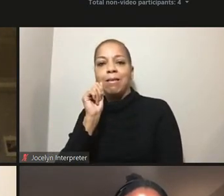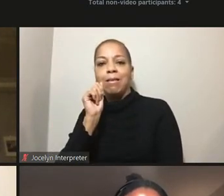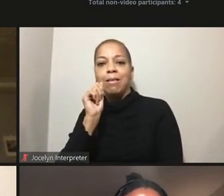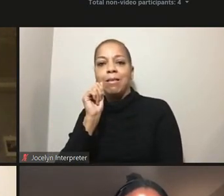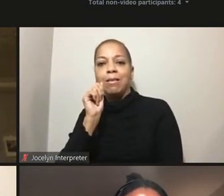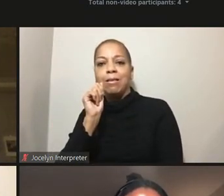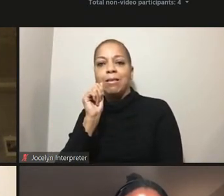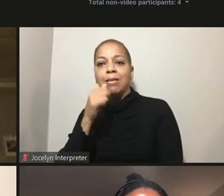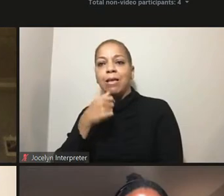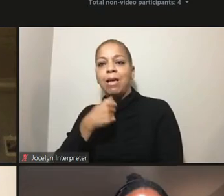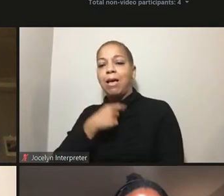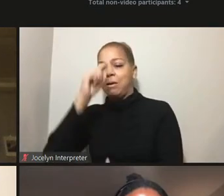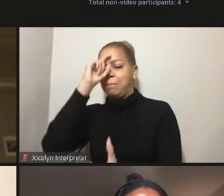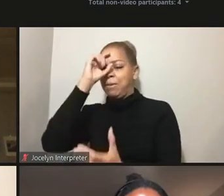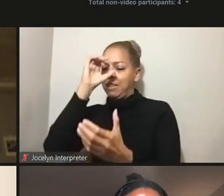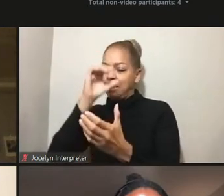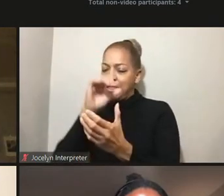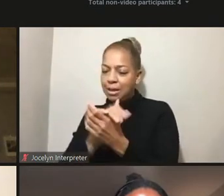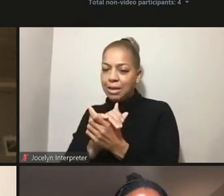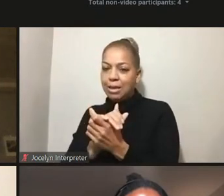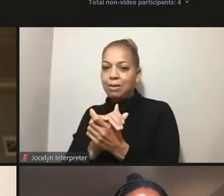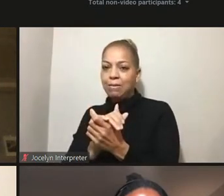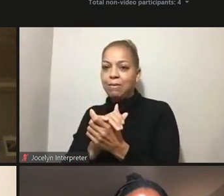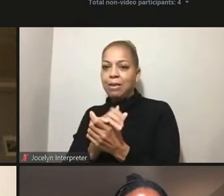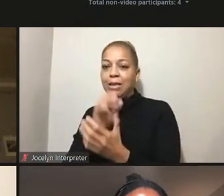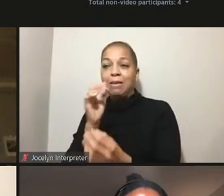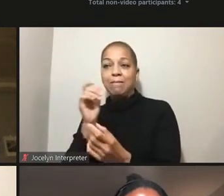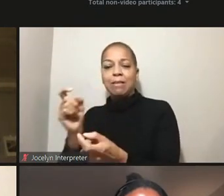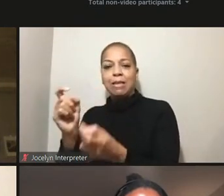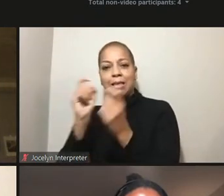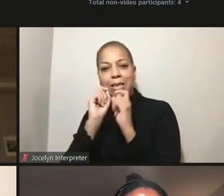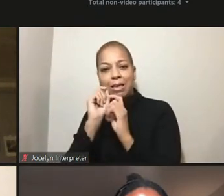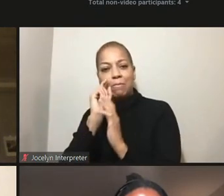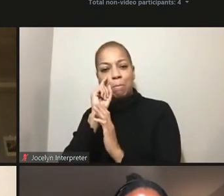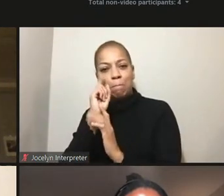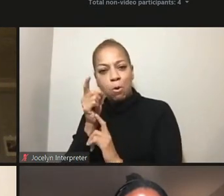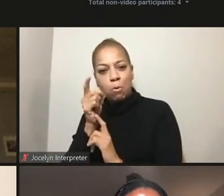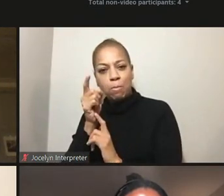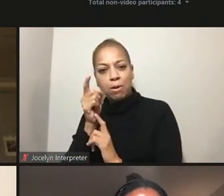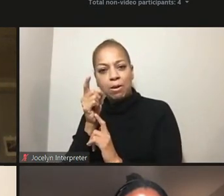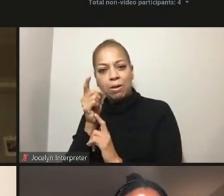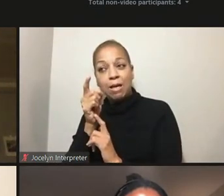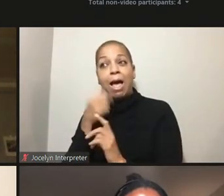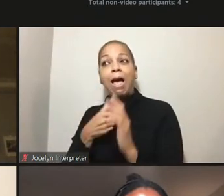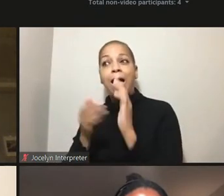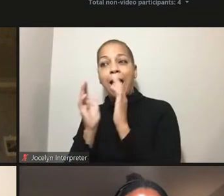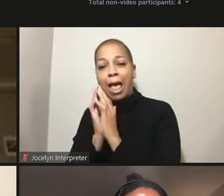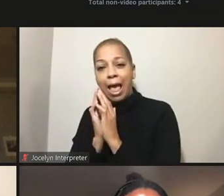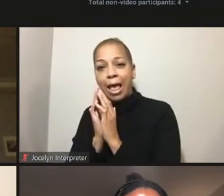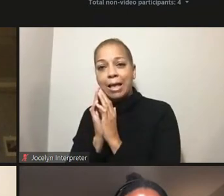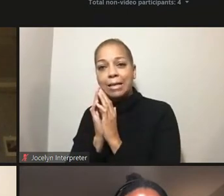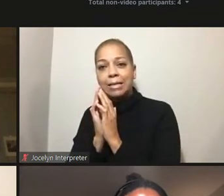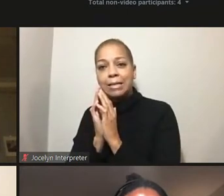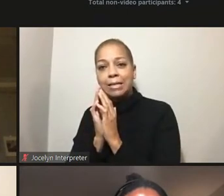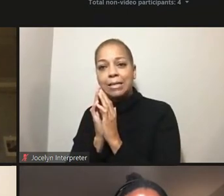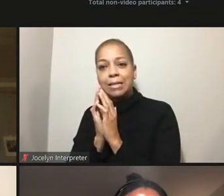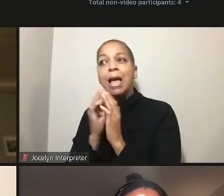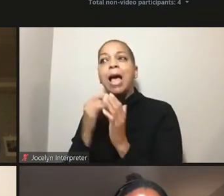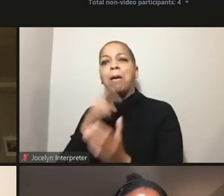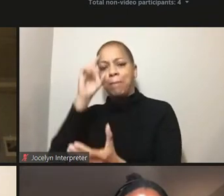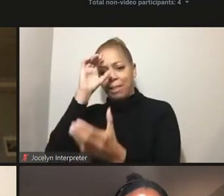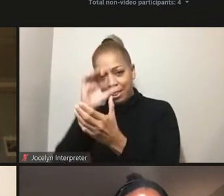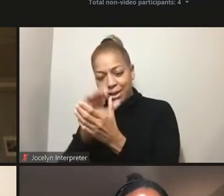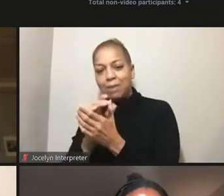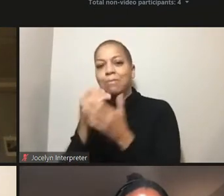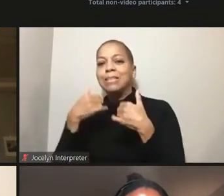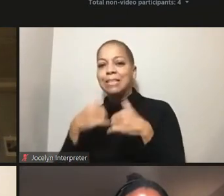And I believe, had I been given the moment, as I had requested and believed to be coming, that